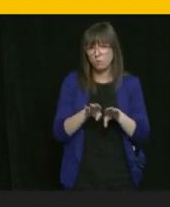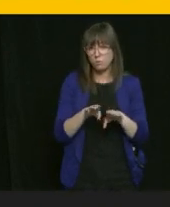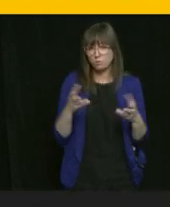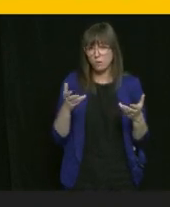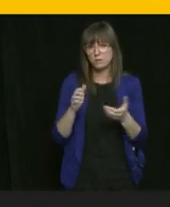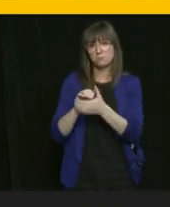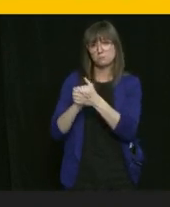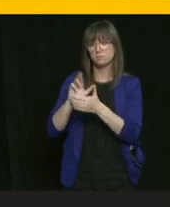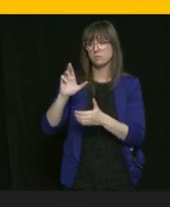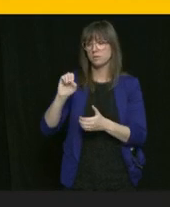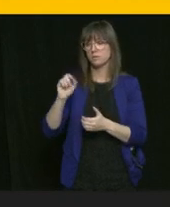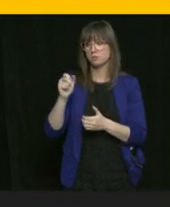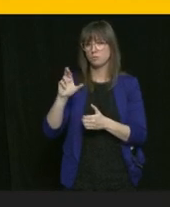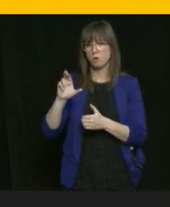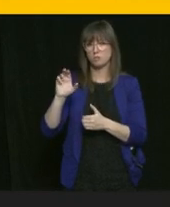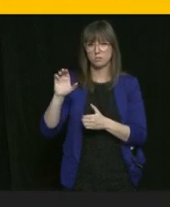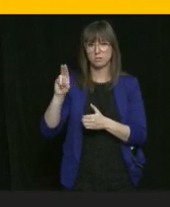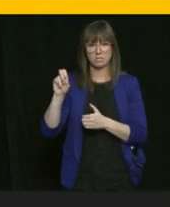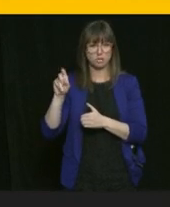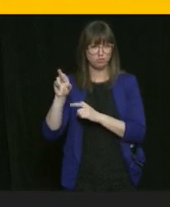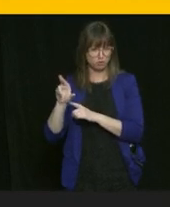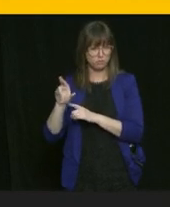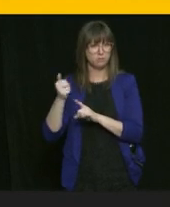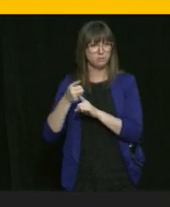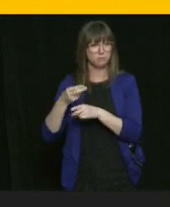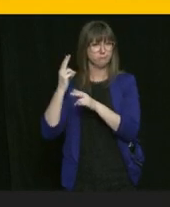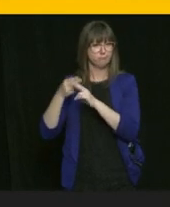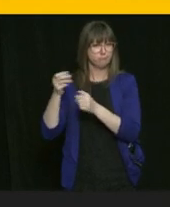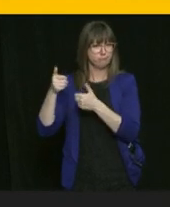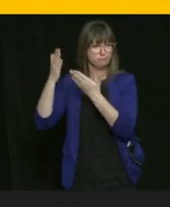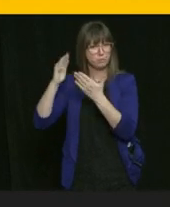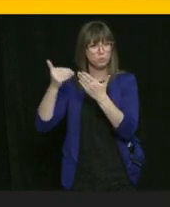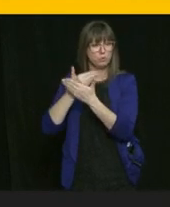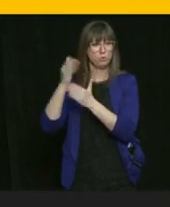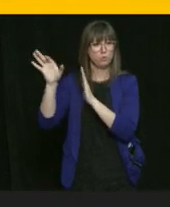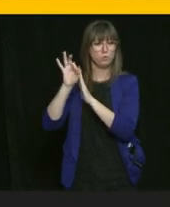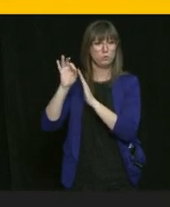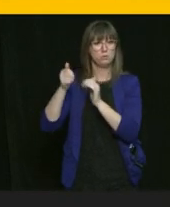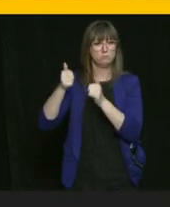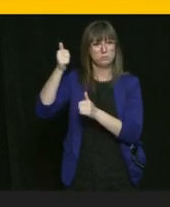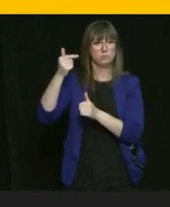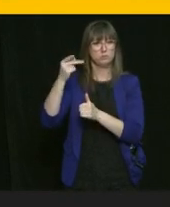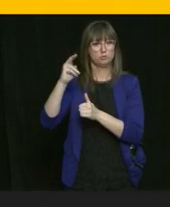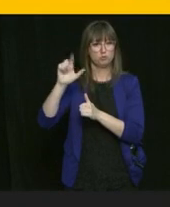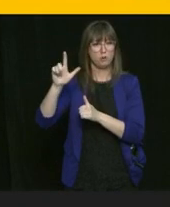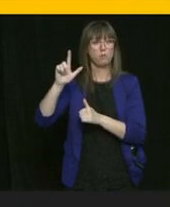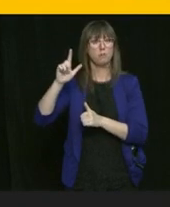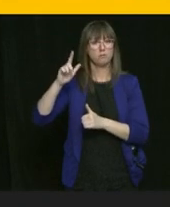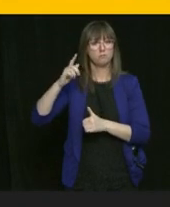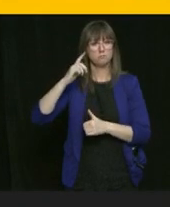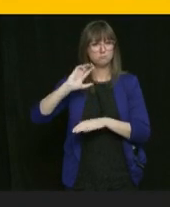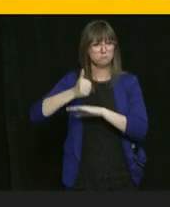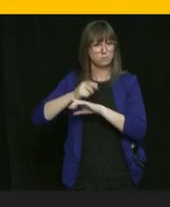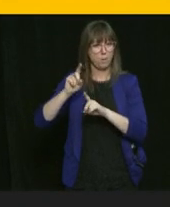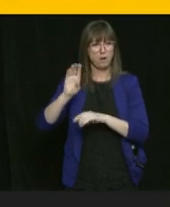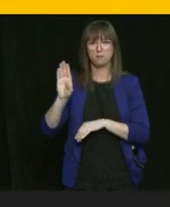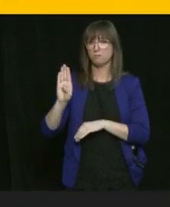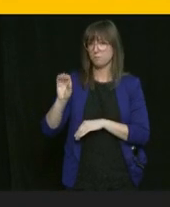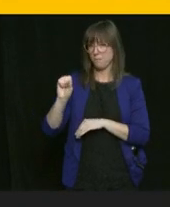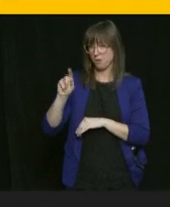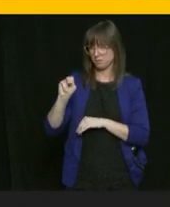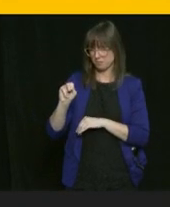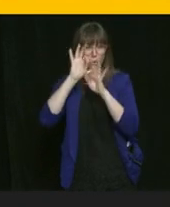Roger Kuzner for his nomination as the new Consul General of Canada in Boston. Everyone who knows Roger knows what a